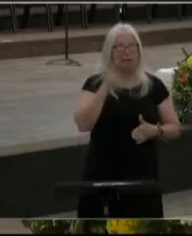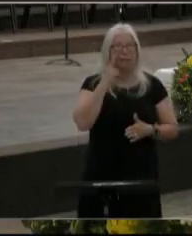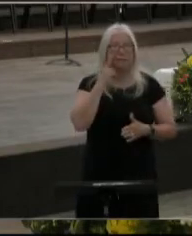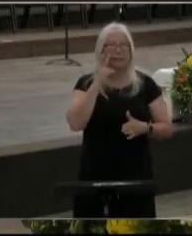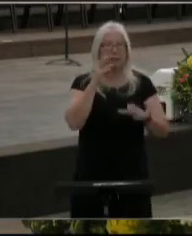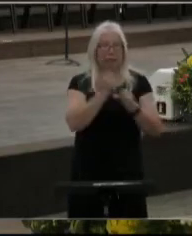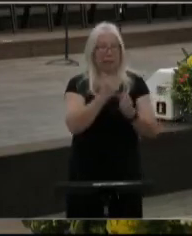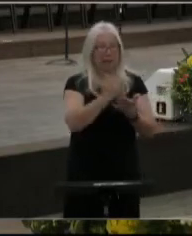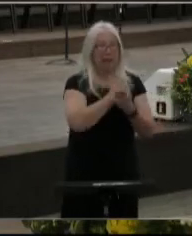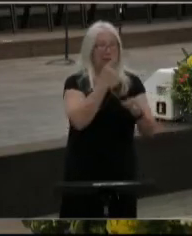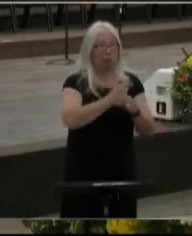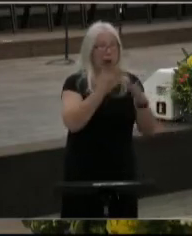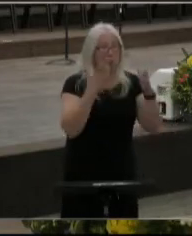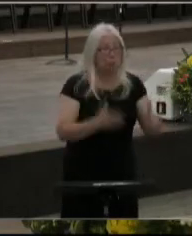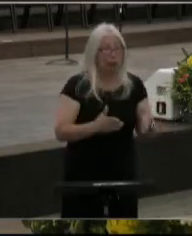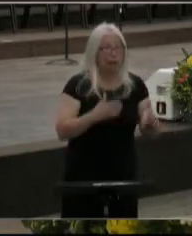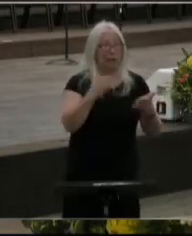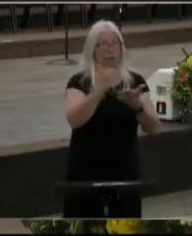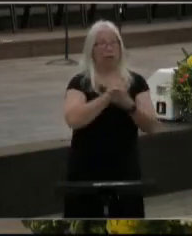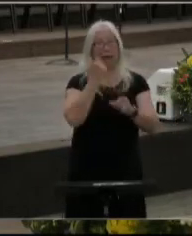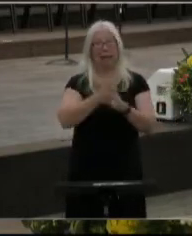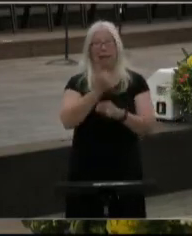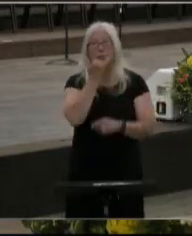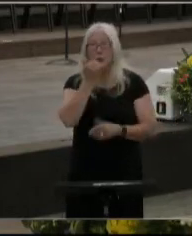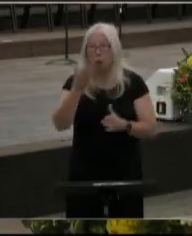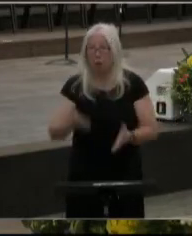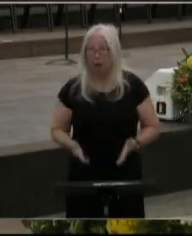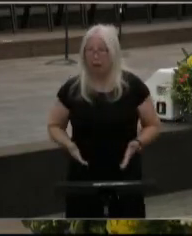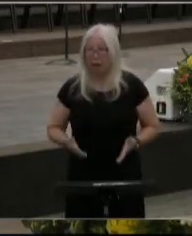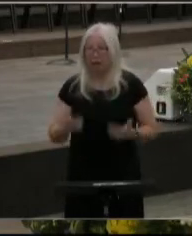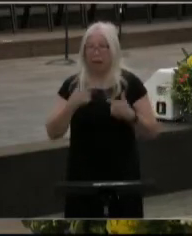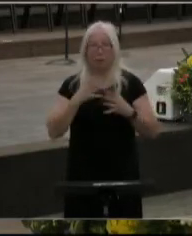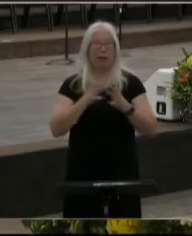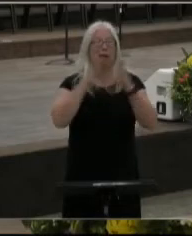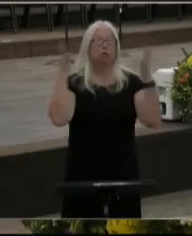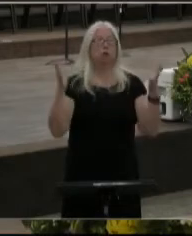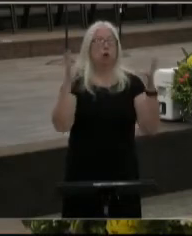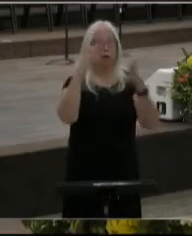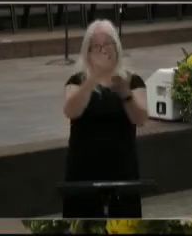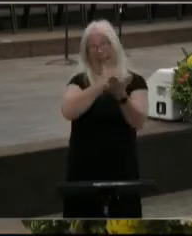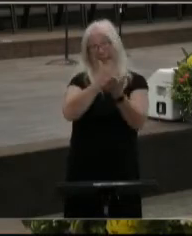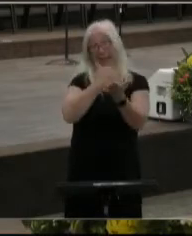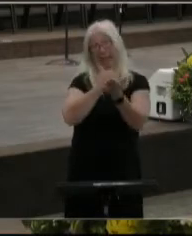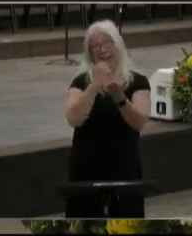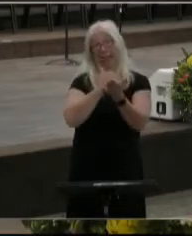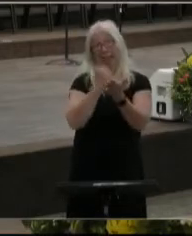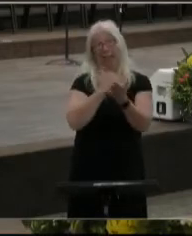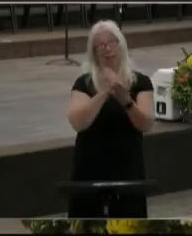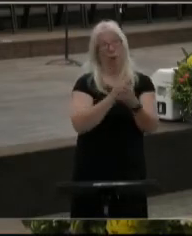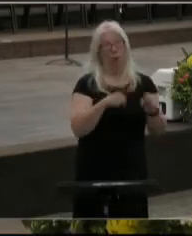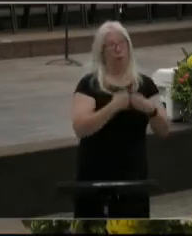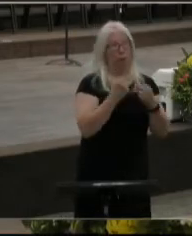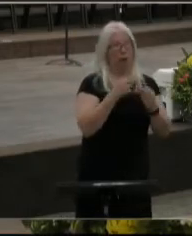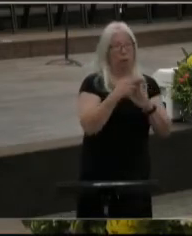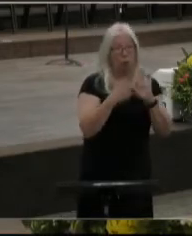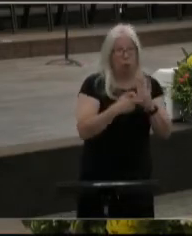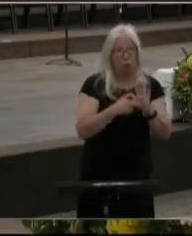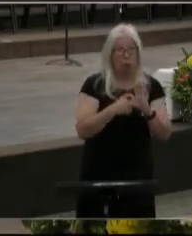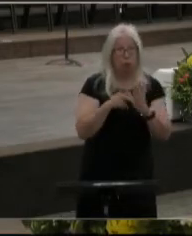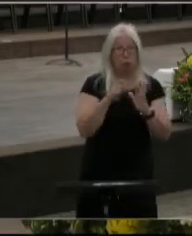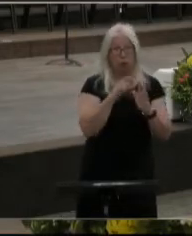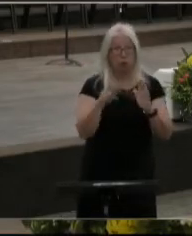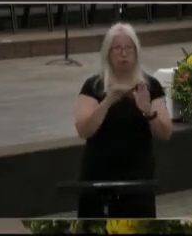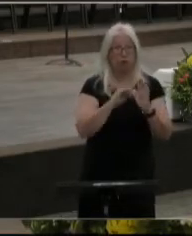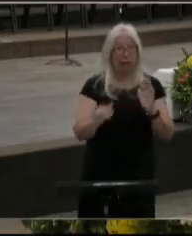there's getting gain the right way and there's getting gain the wrong way. And we get so into getting gain that if we've got to break a few rules and cross a